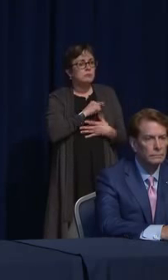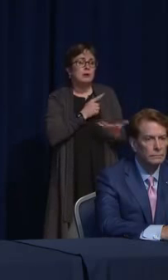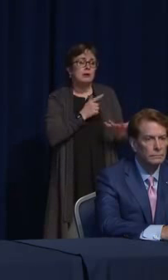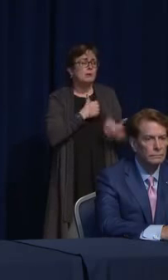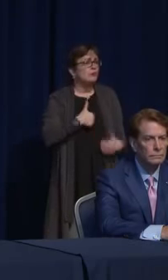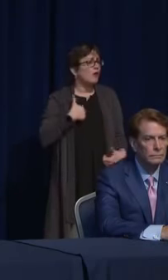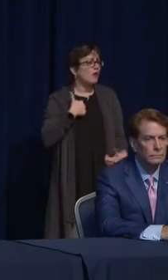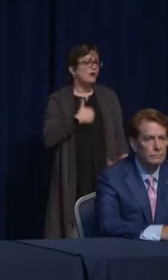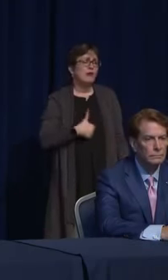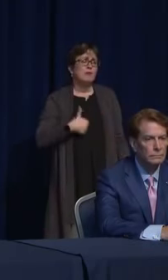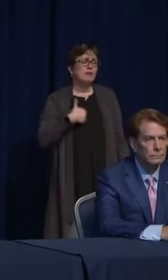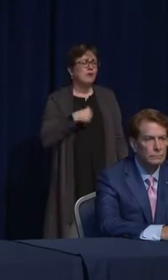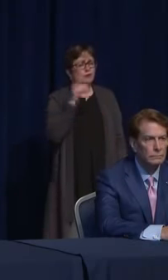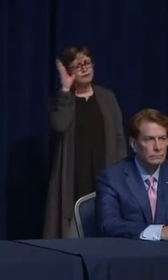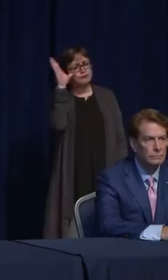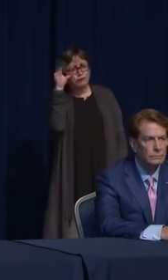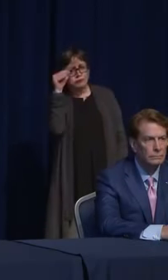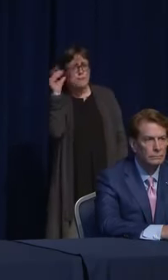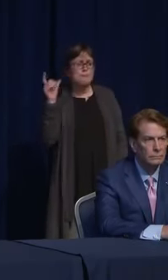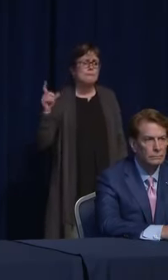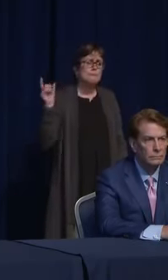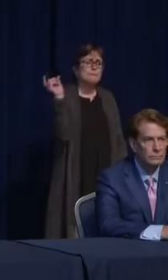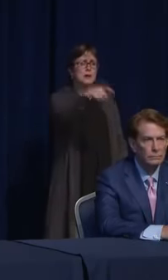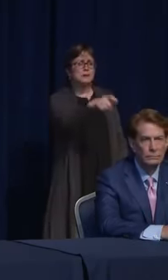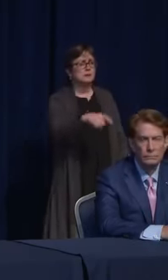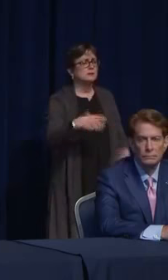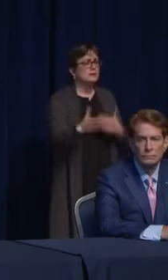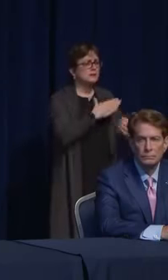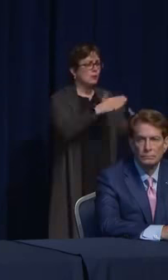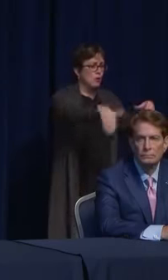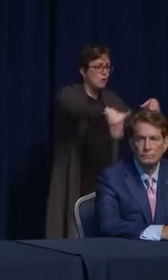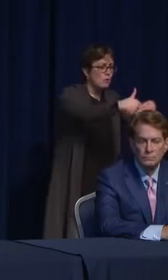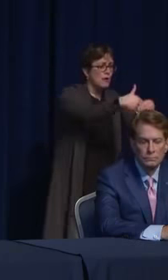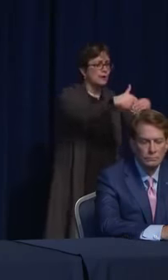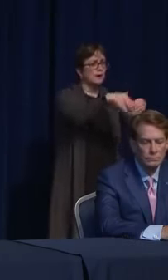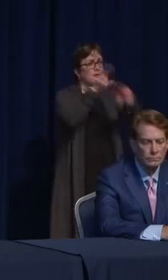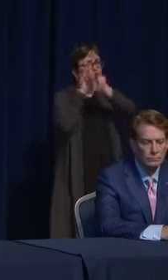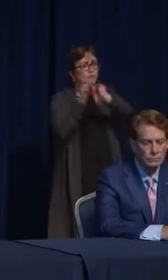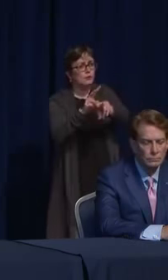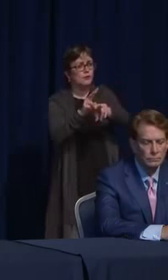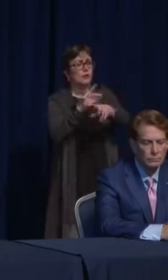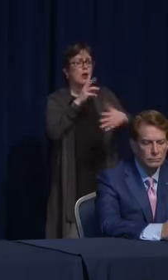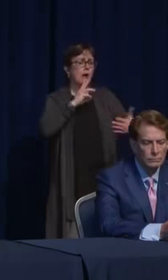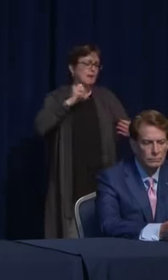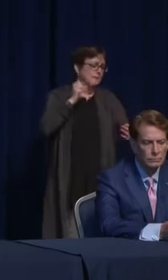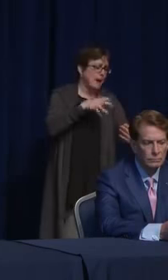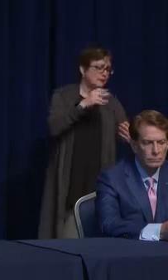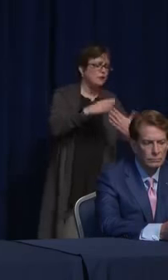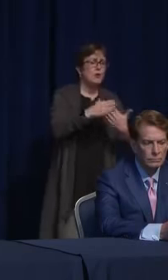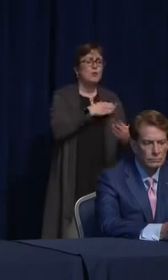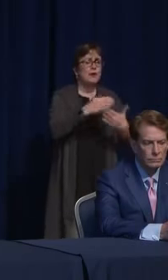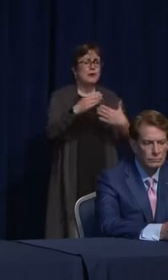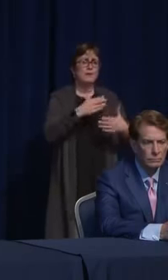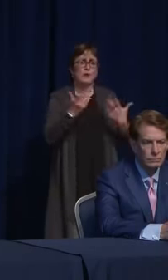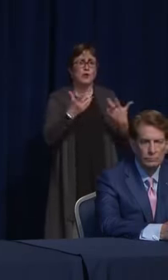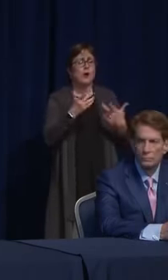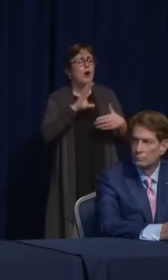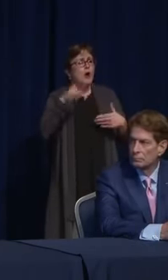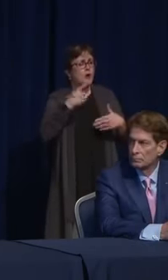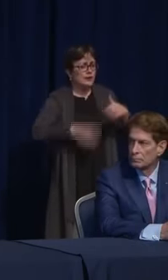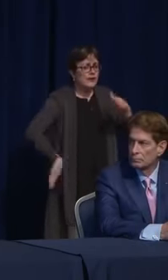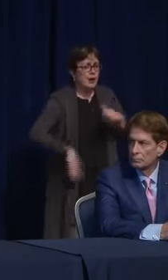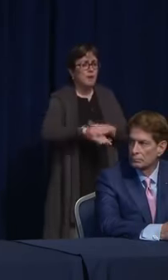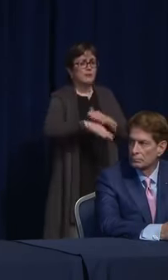ensure compliance no matter what it is. Weddings, funerals, baptisms, you name it. It's 50 people at most, and by the way, if you want a